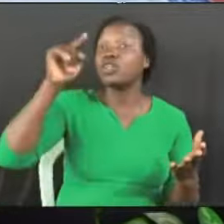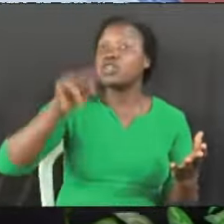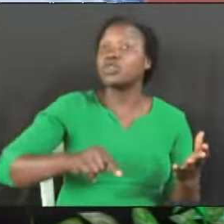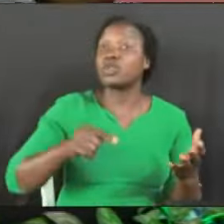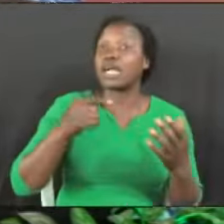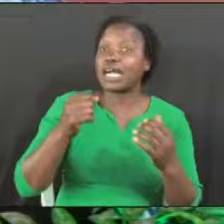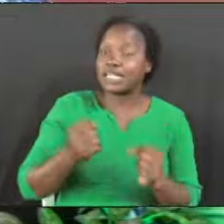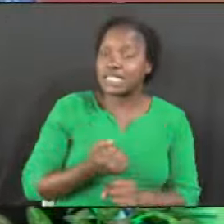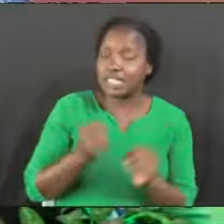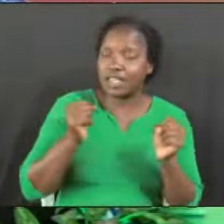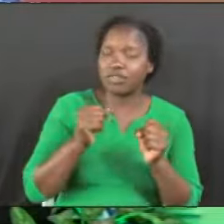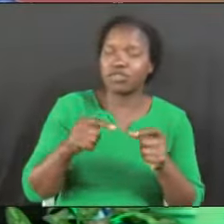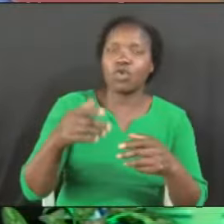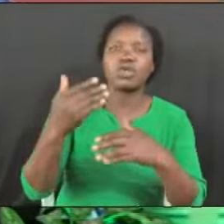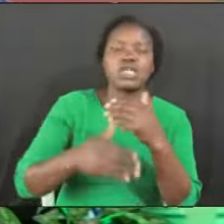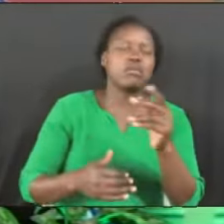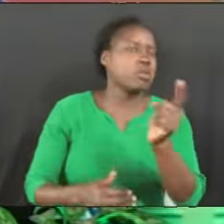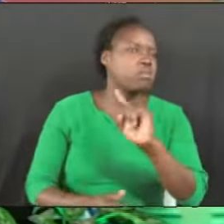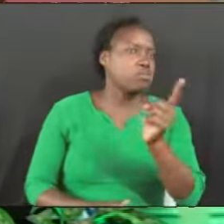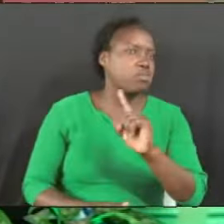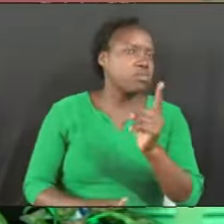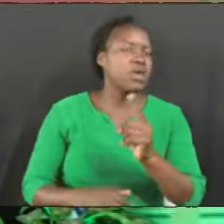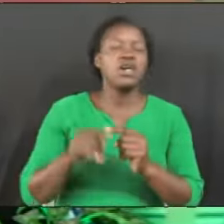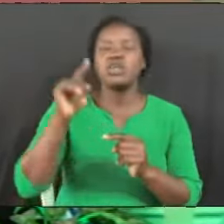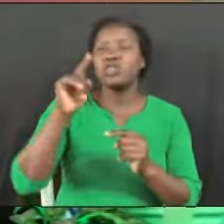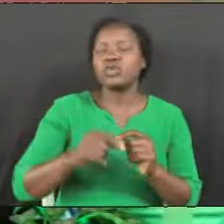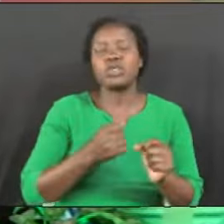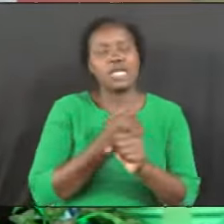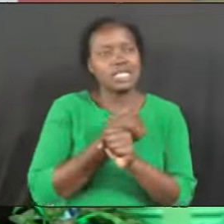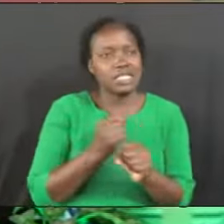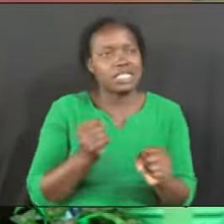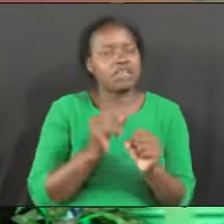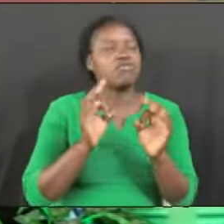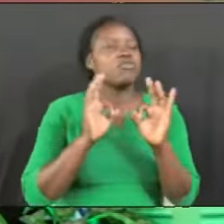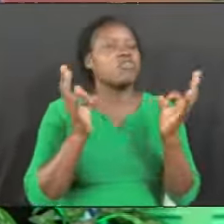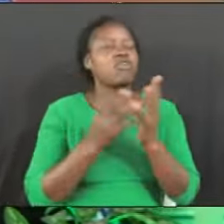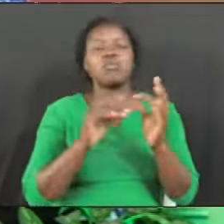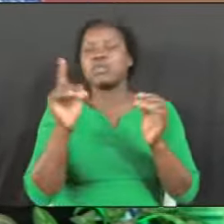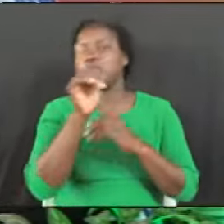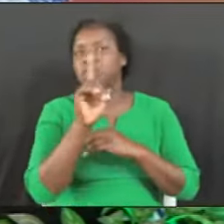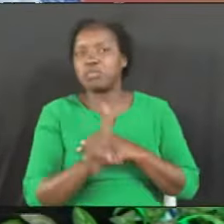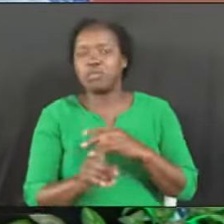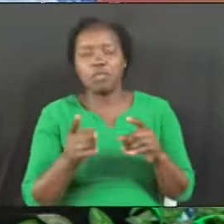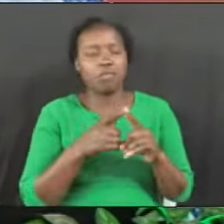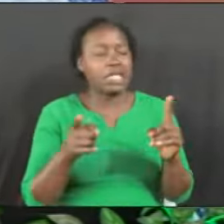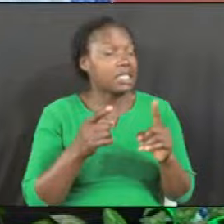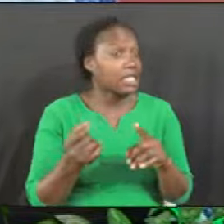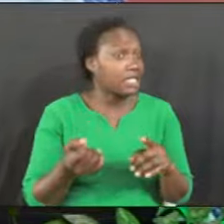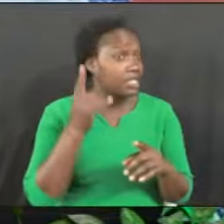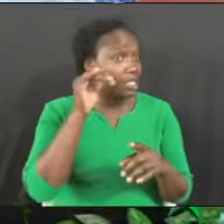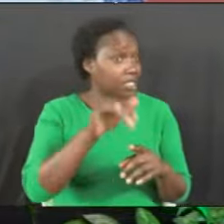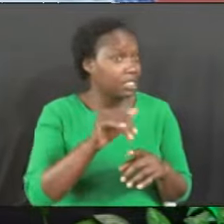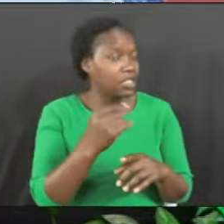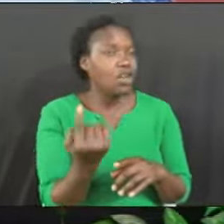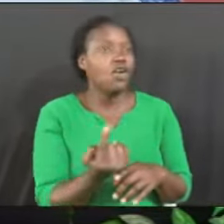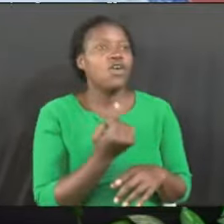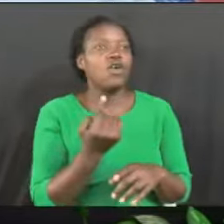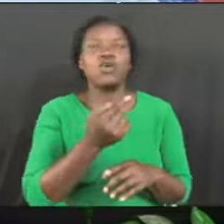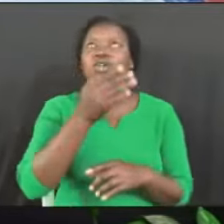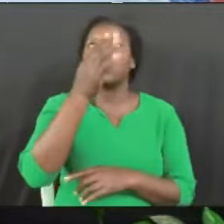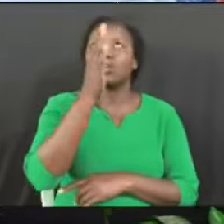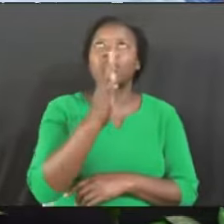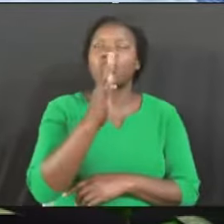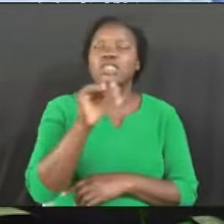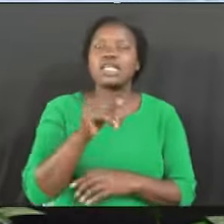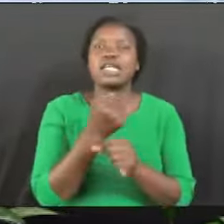your neighbor. You cannot save your family. But understand, only God